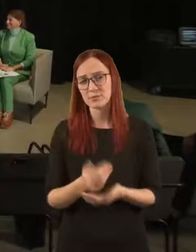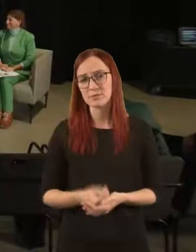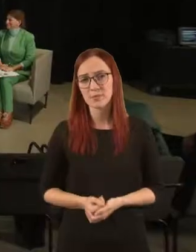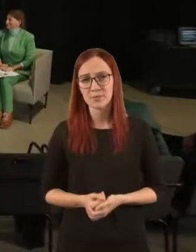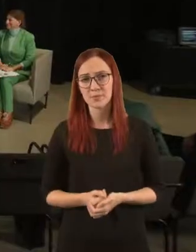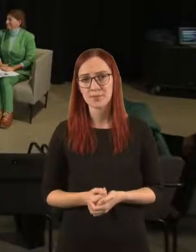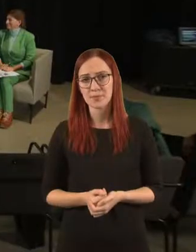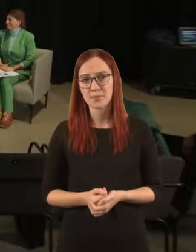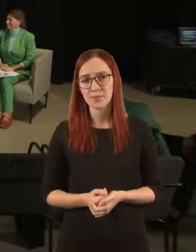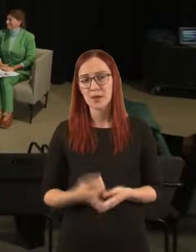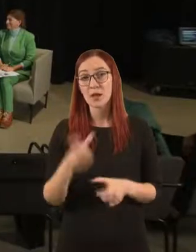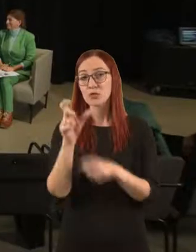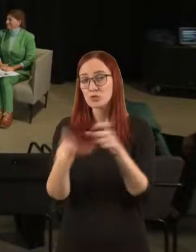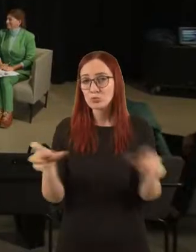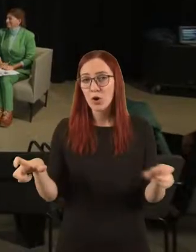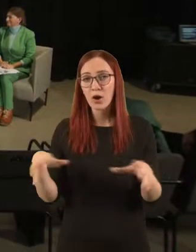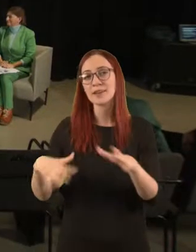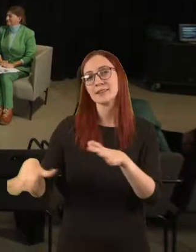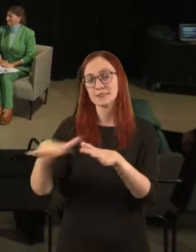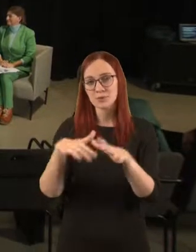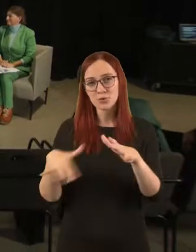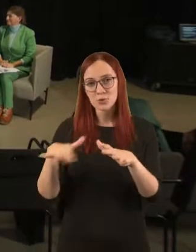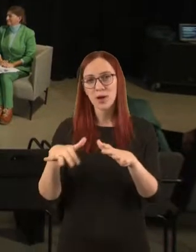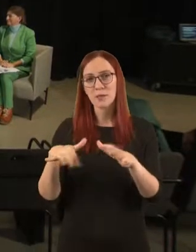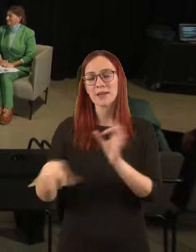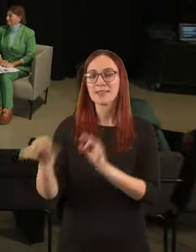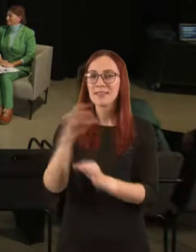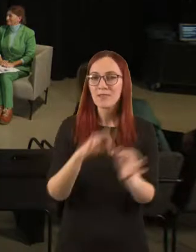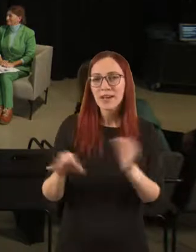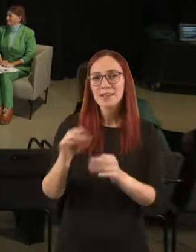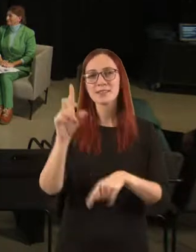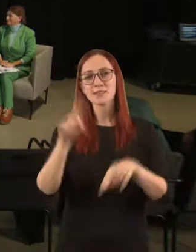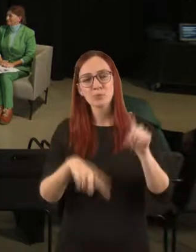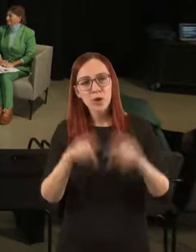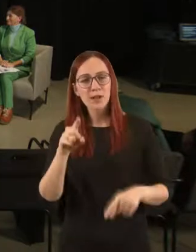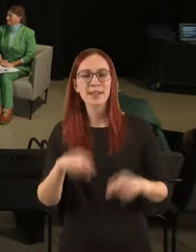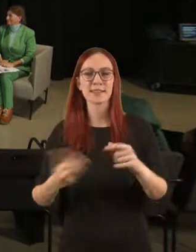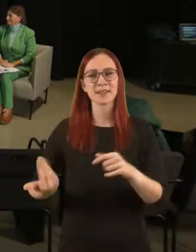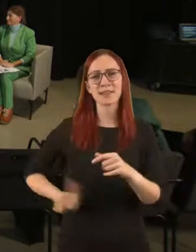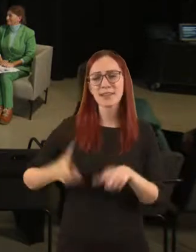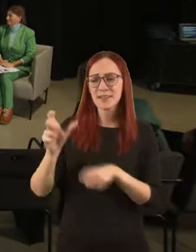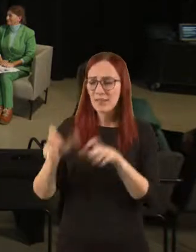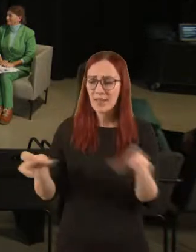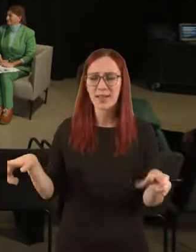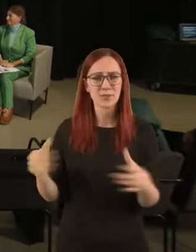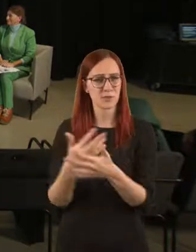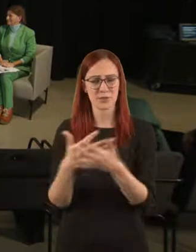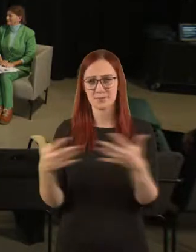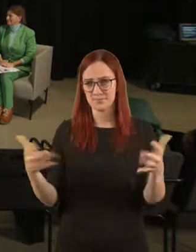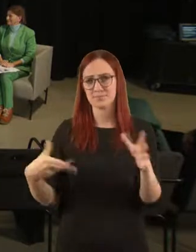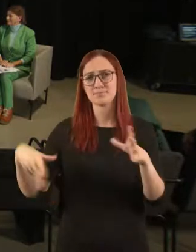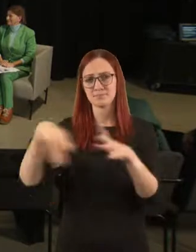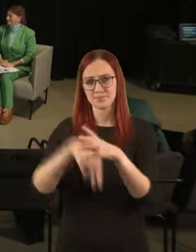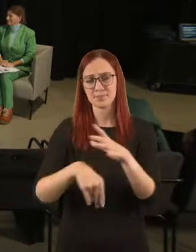Well, I believe that people have political will, and